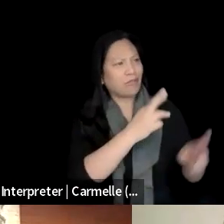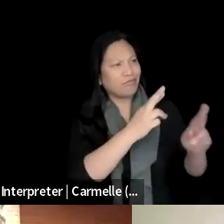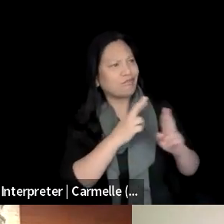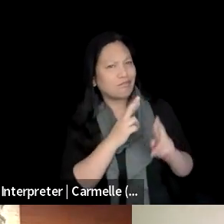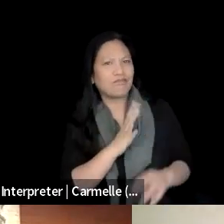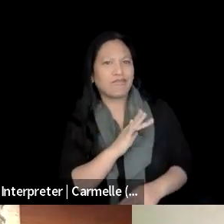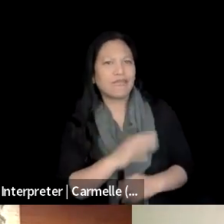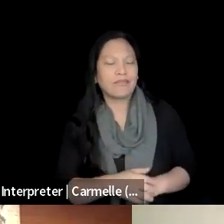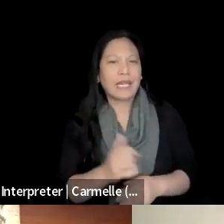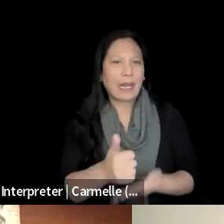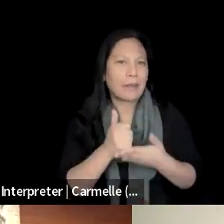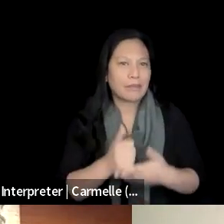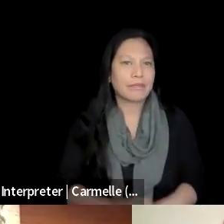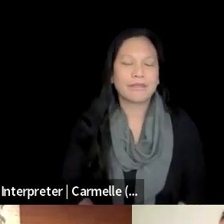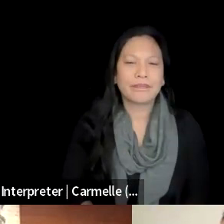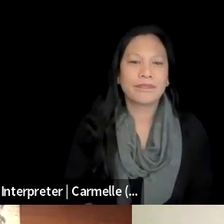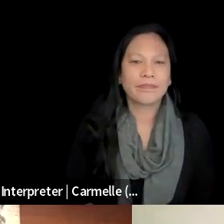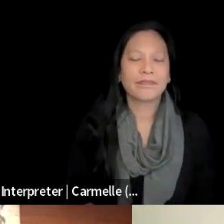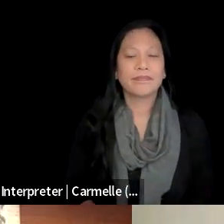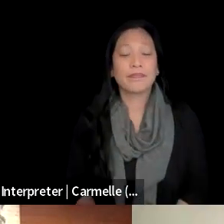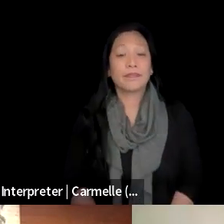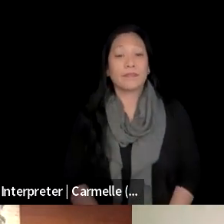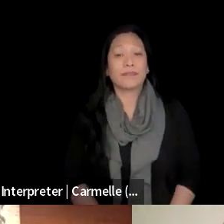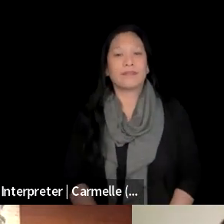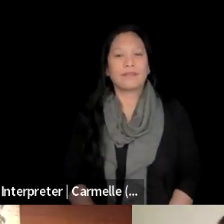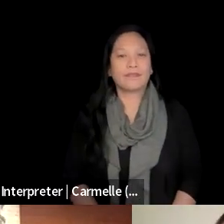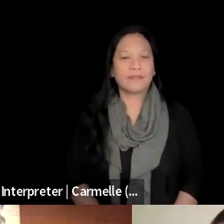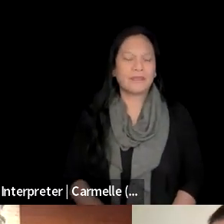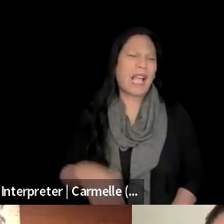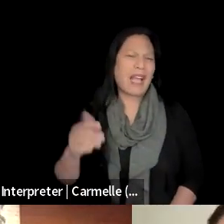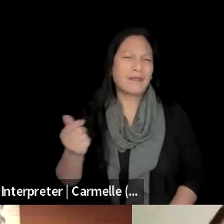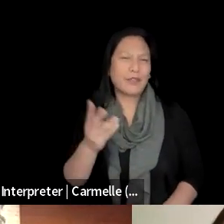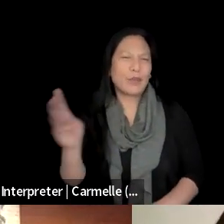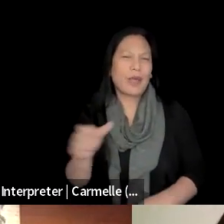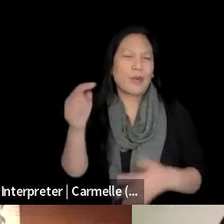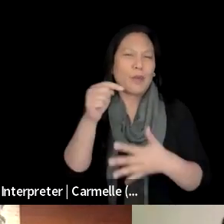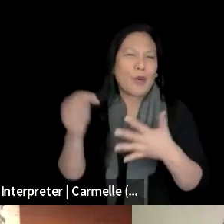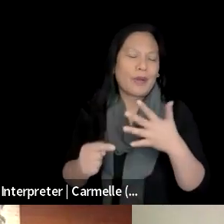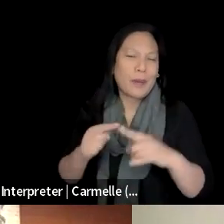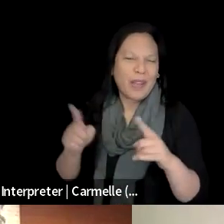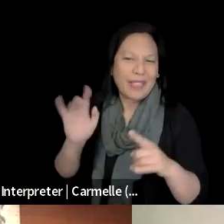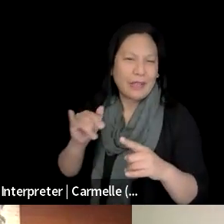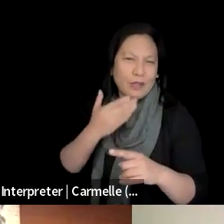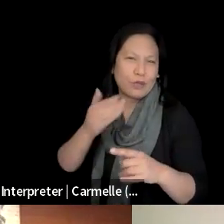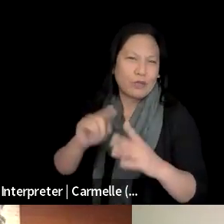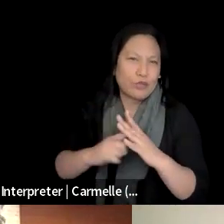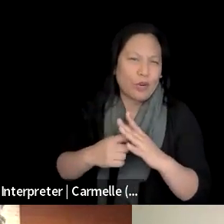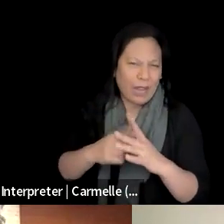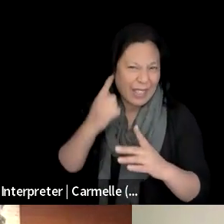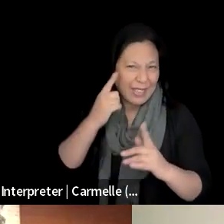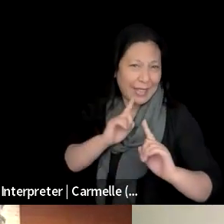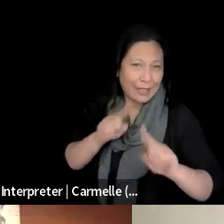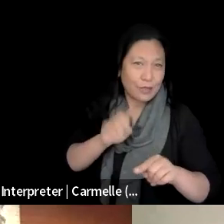really helpful. Yeah, and I think I can say a handful of other things, but I think that most directly kind of answers